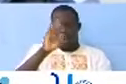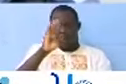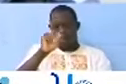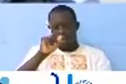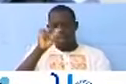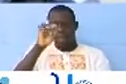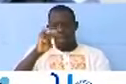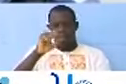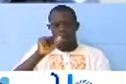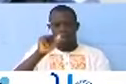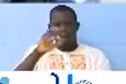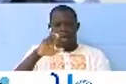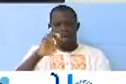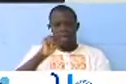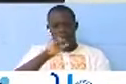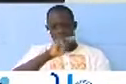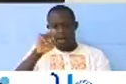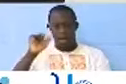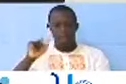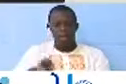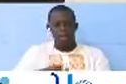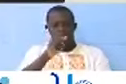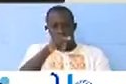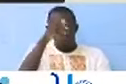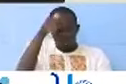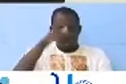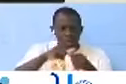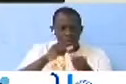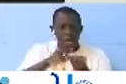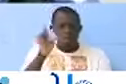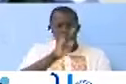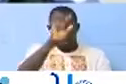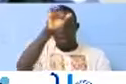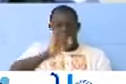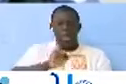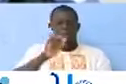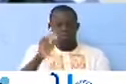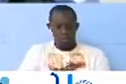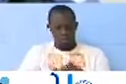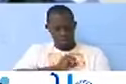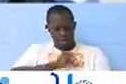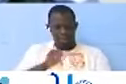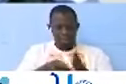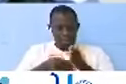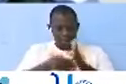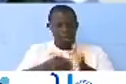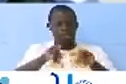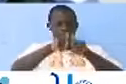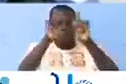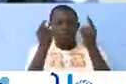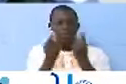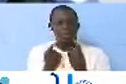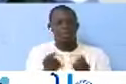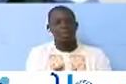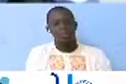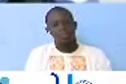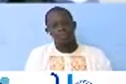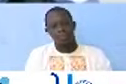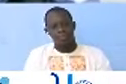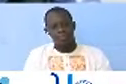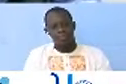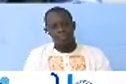Daba Marena. Can you remember the period he served? Daba Marena. Foi hakilo samurano ay sangomen na doko kejebang kara sanjelo.